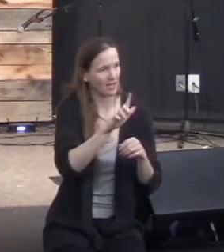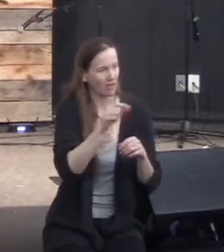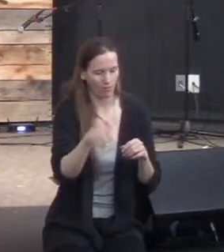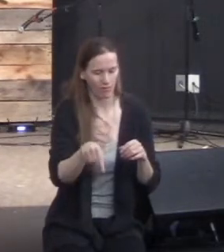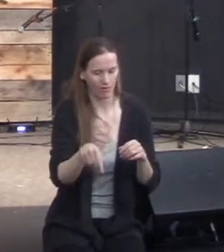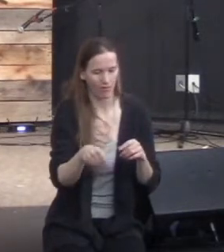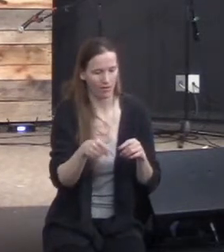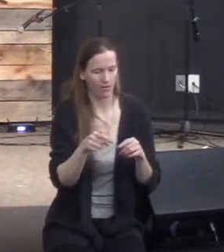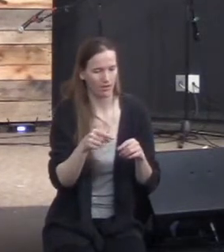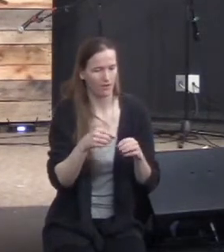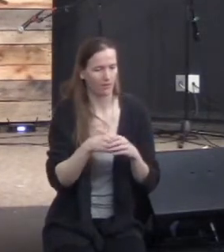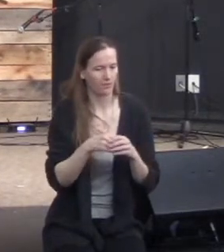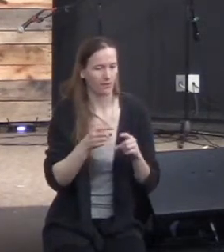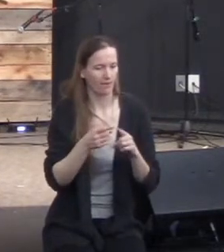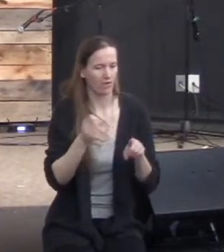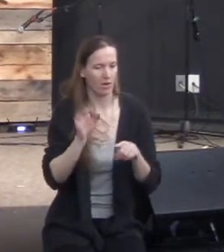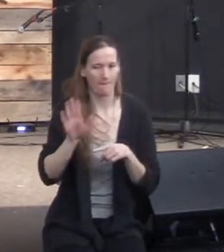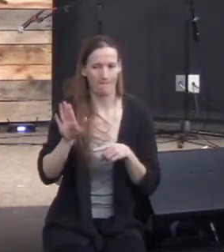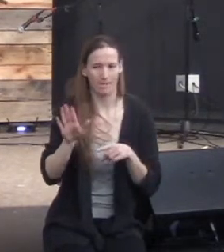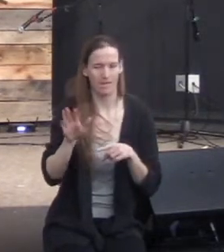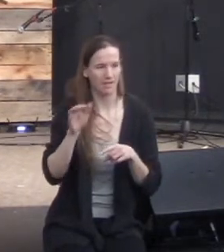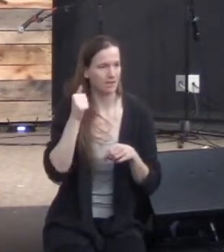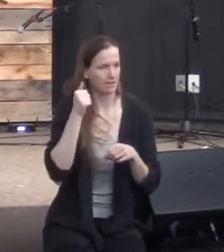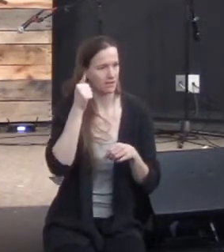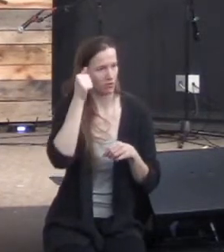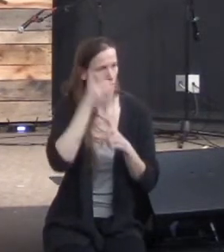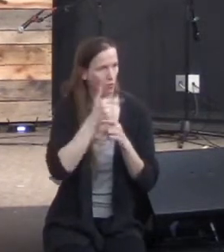grasper. It also means deceiver.